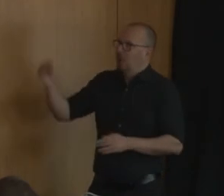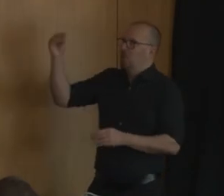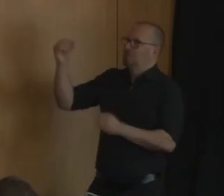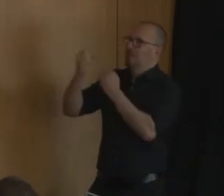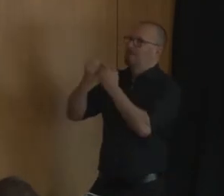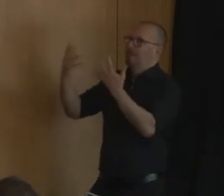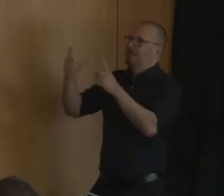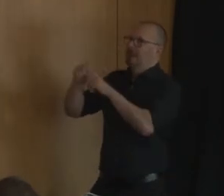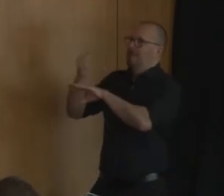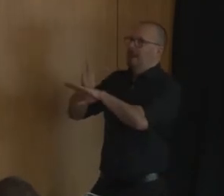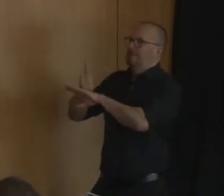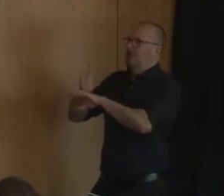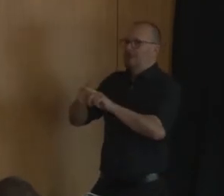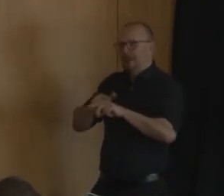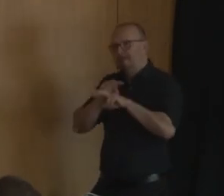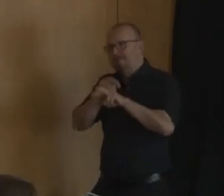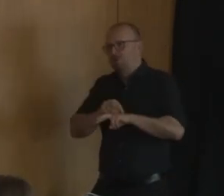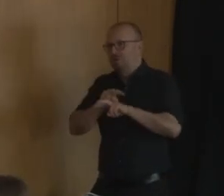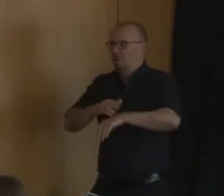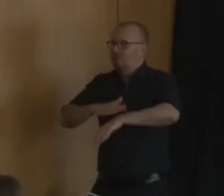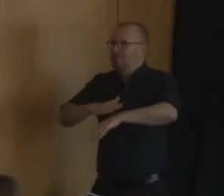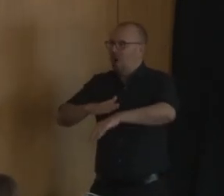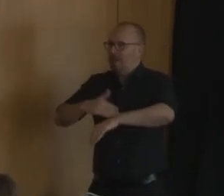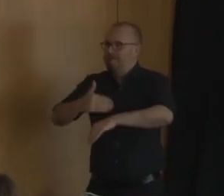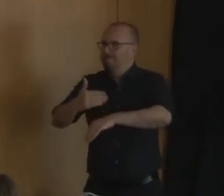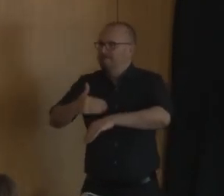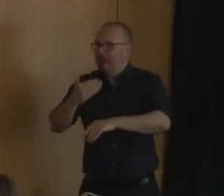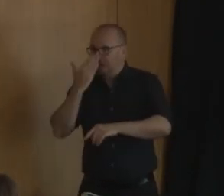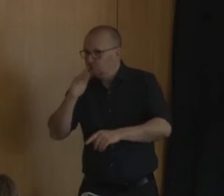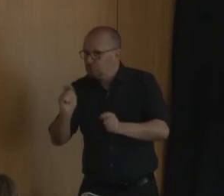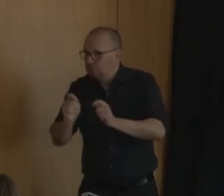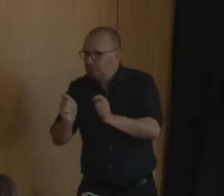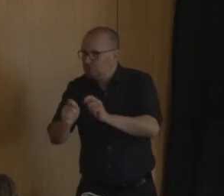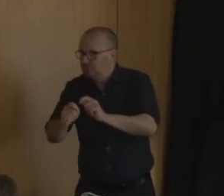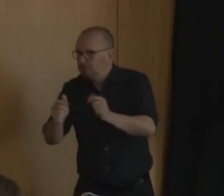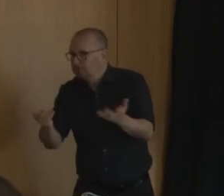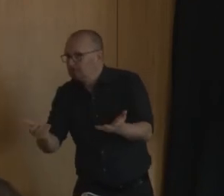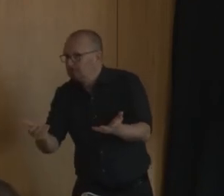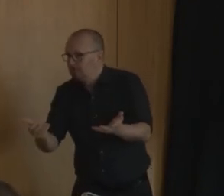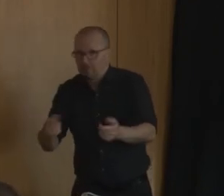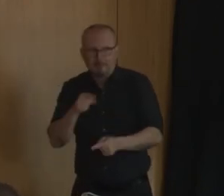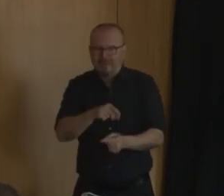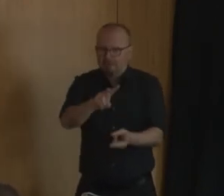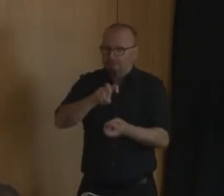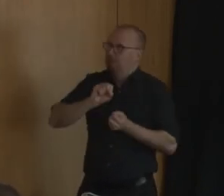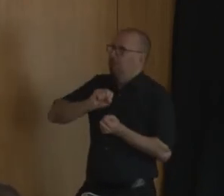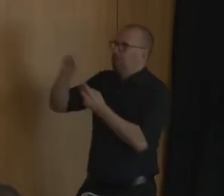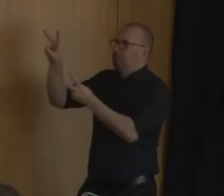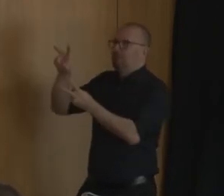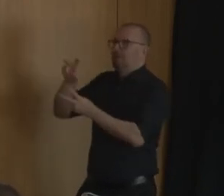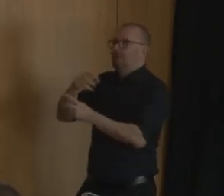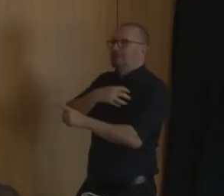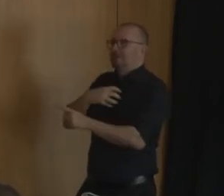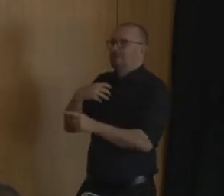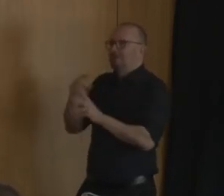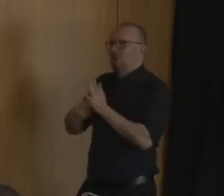analyse attitudes over time. And anyone can access that data. There's even potential to contribute to government policy here. So digital media